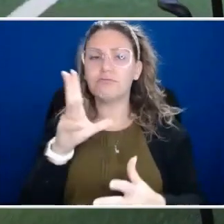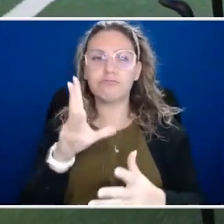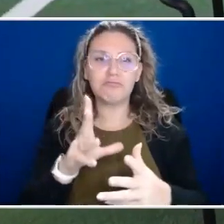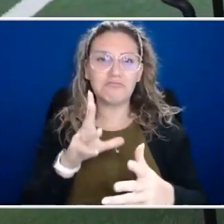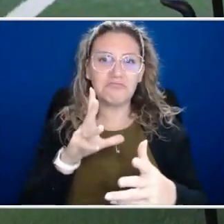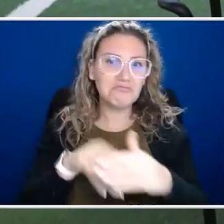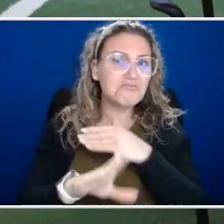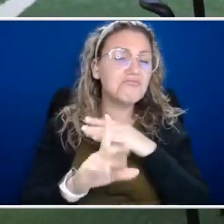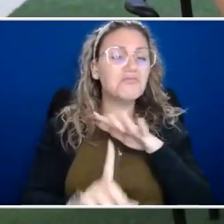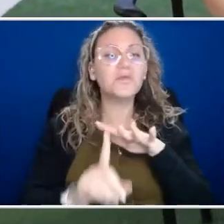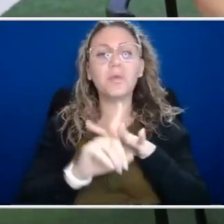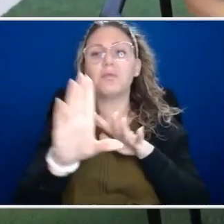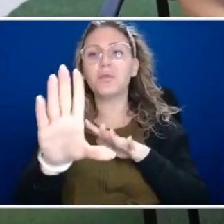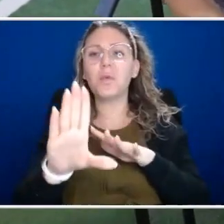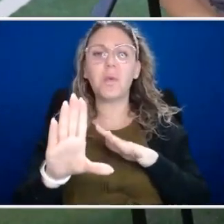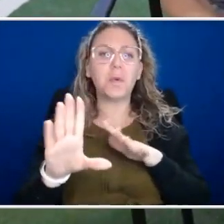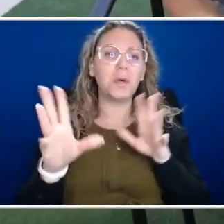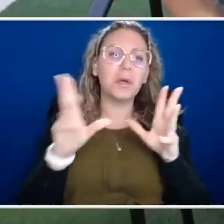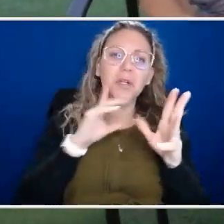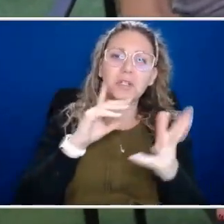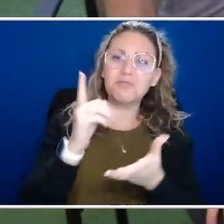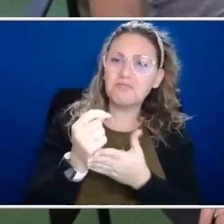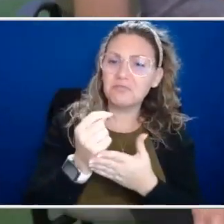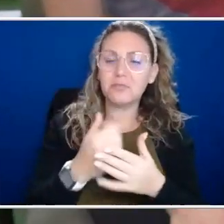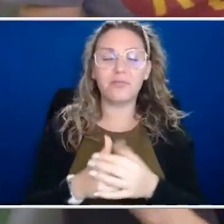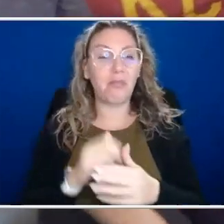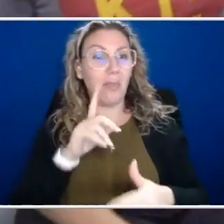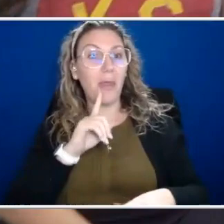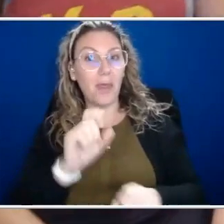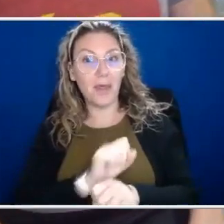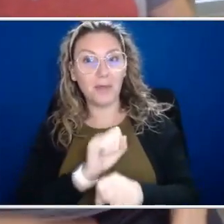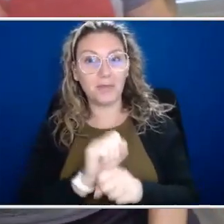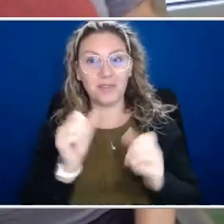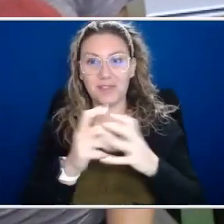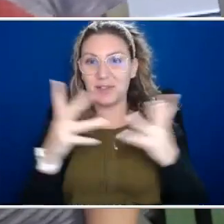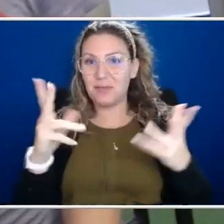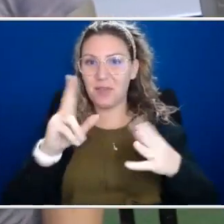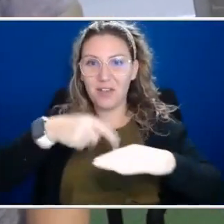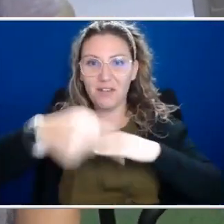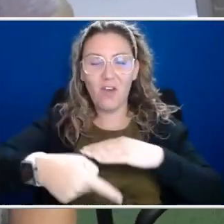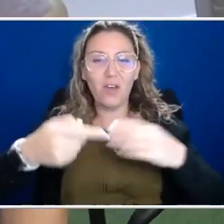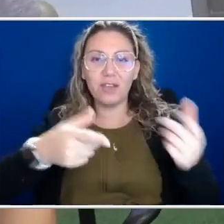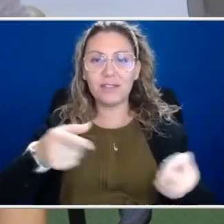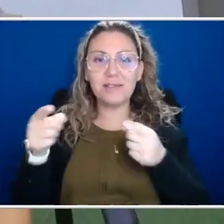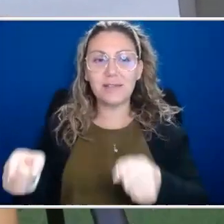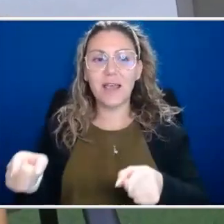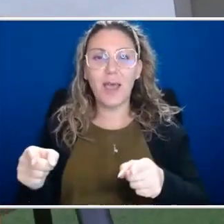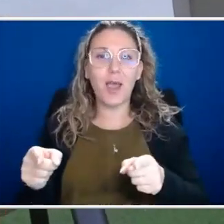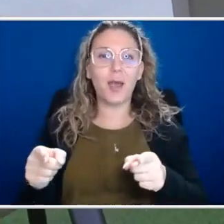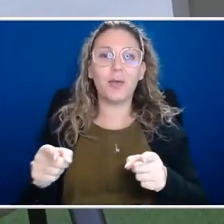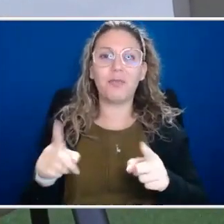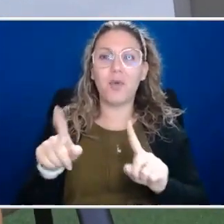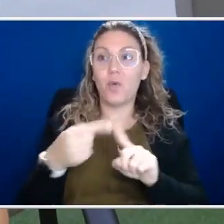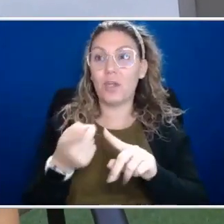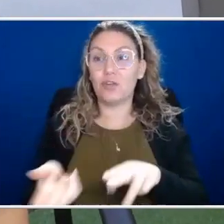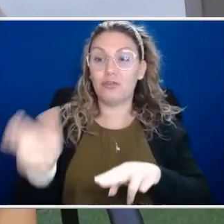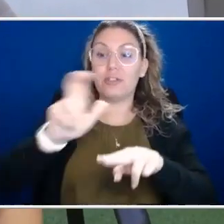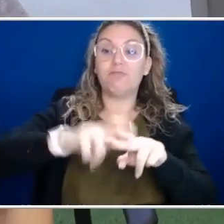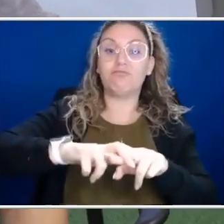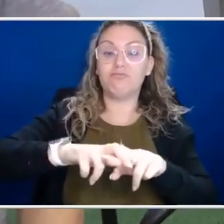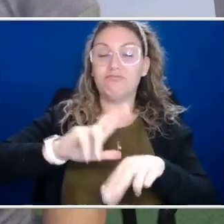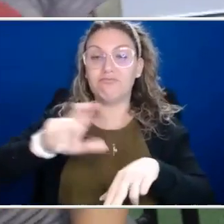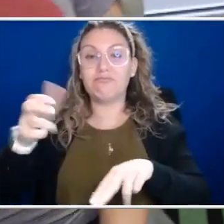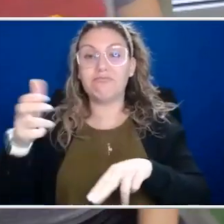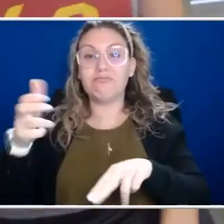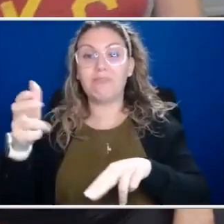we use these chairs. Absolutely. So many falls happen while you're just getting up and out of a chair. So that's kind of the first thing I